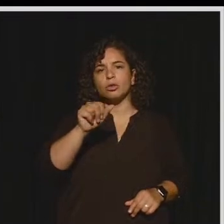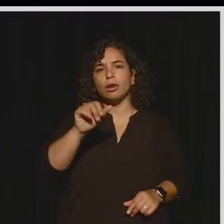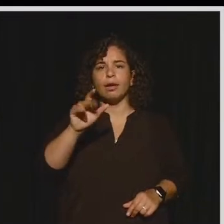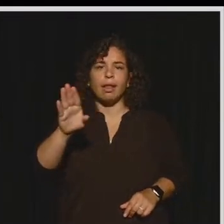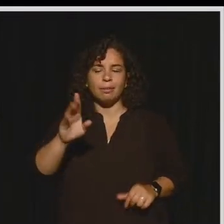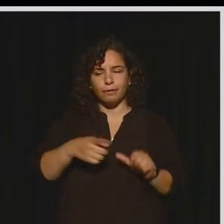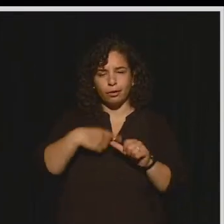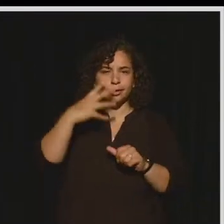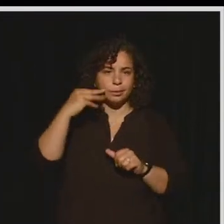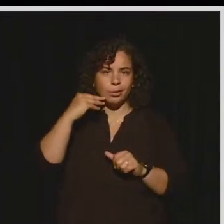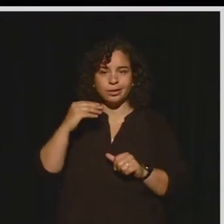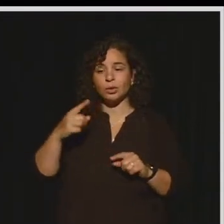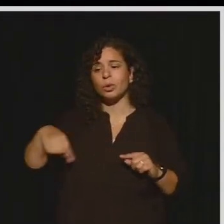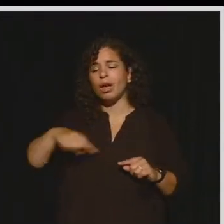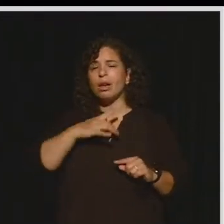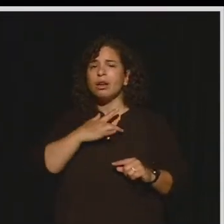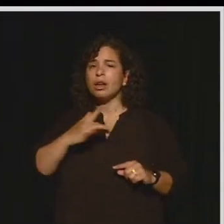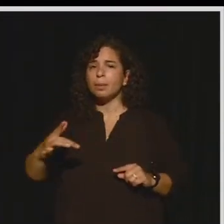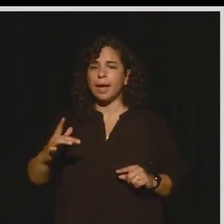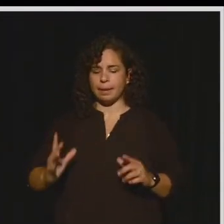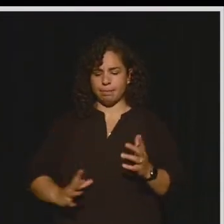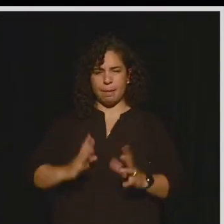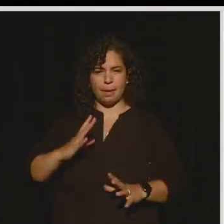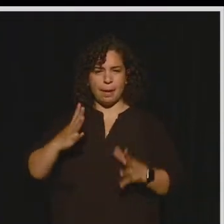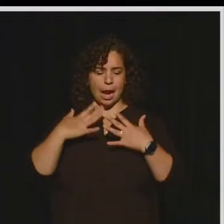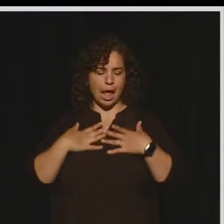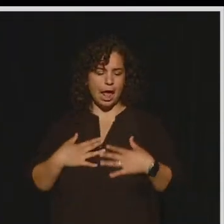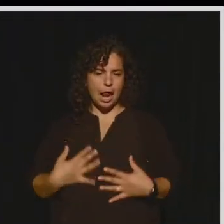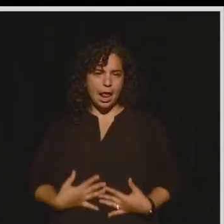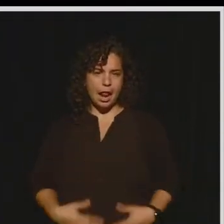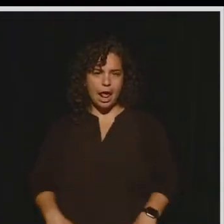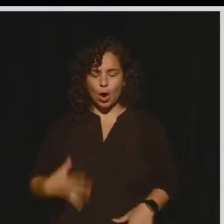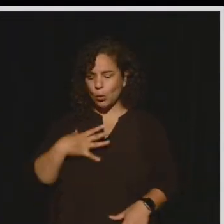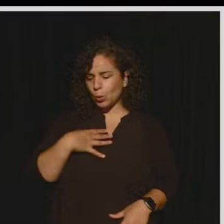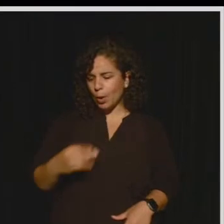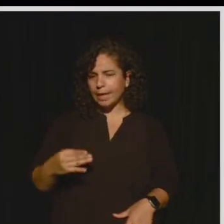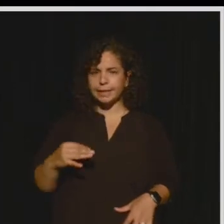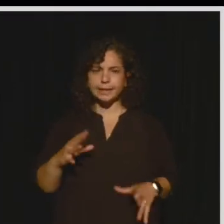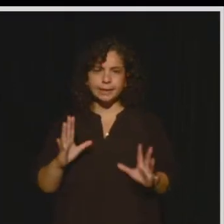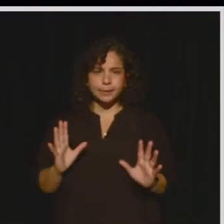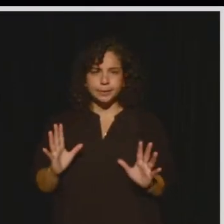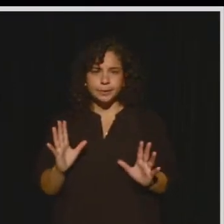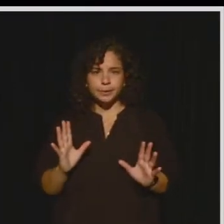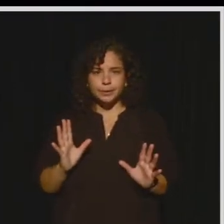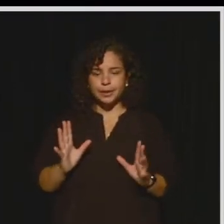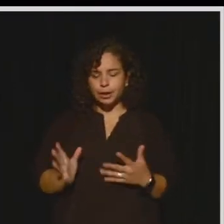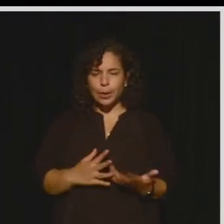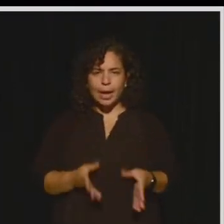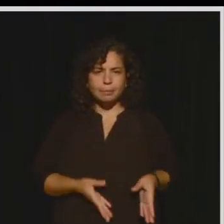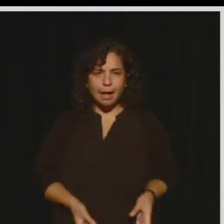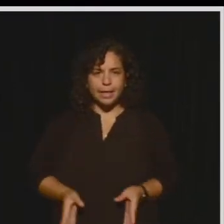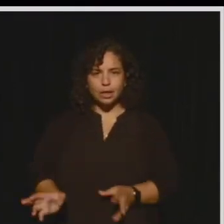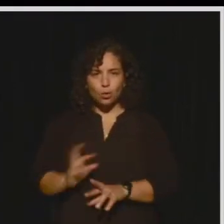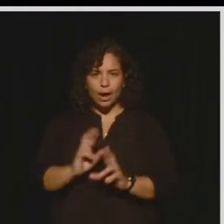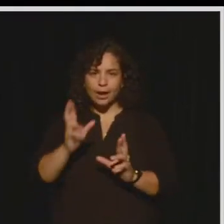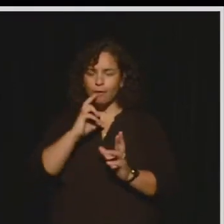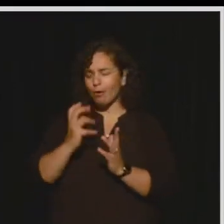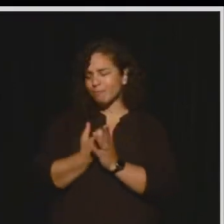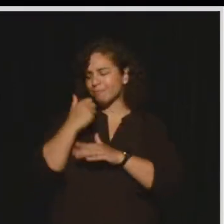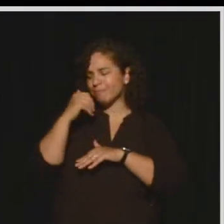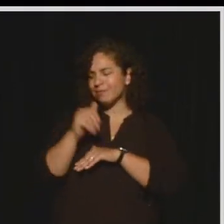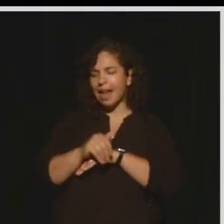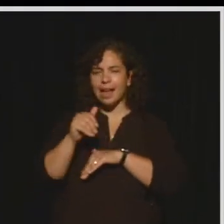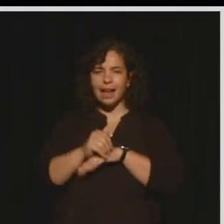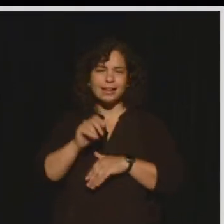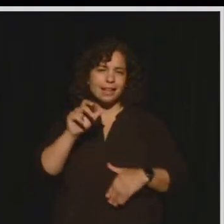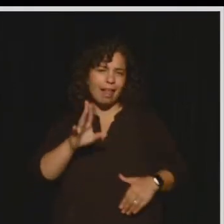all polyester pressed, looking fine in our white shirts and beige pants and all ready to dance the night away. We walk